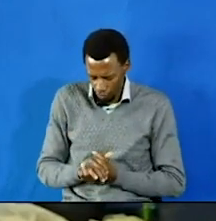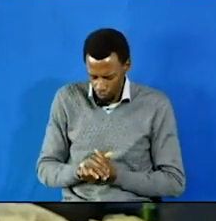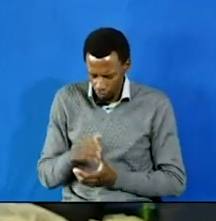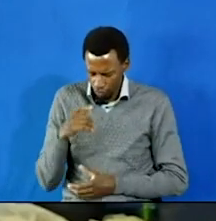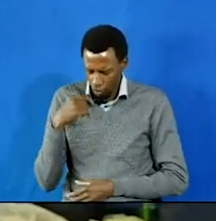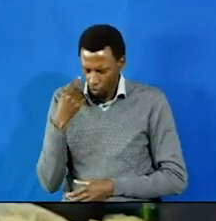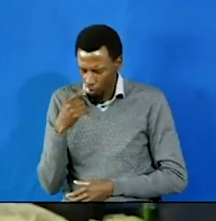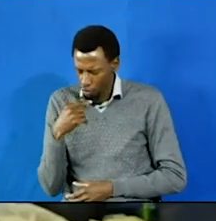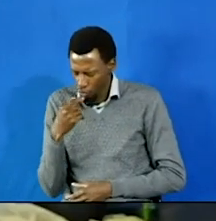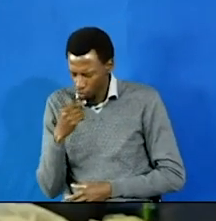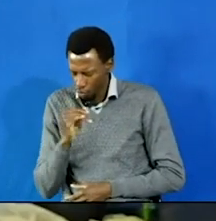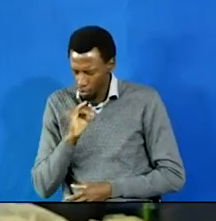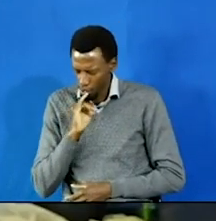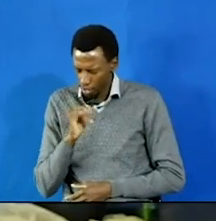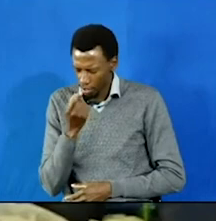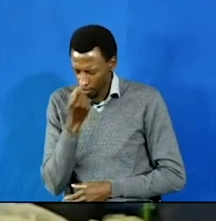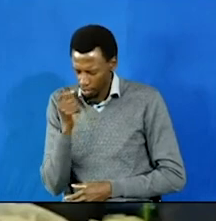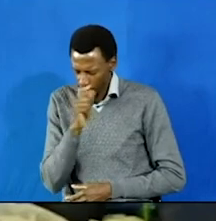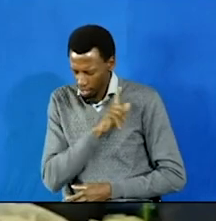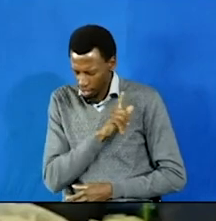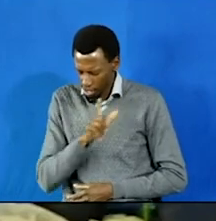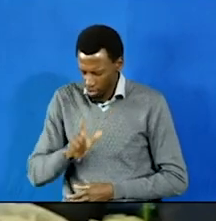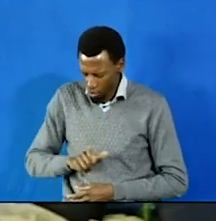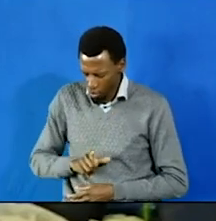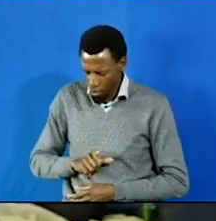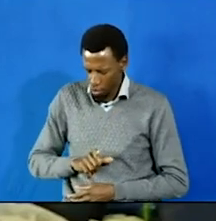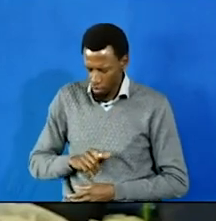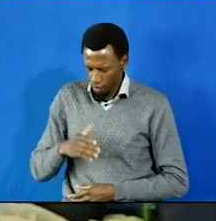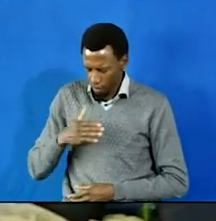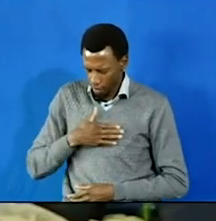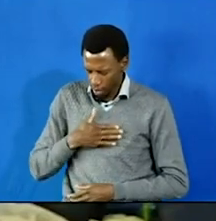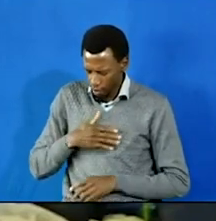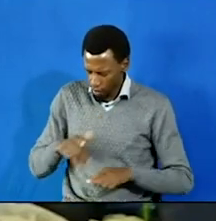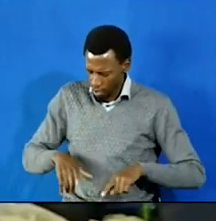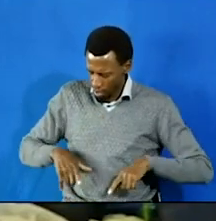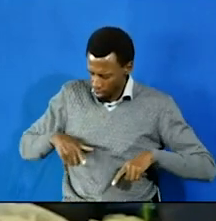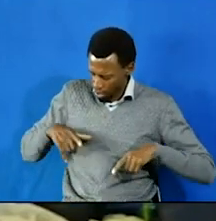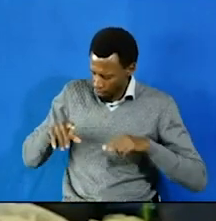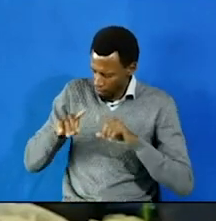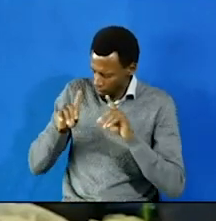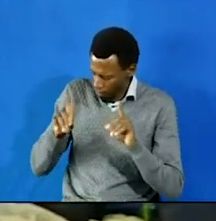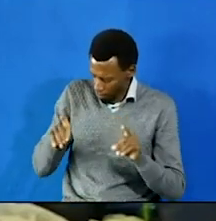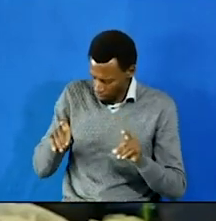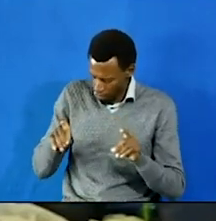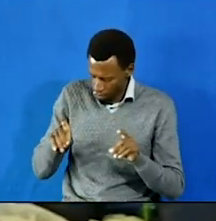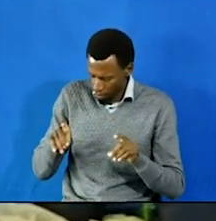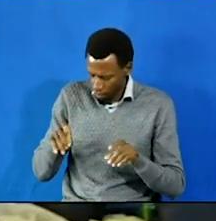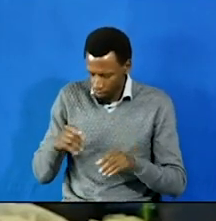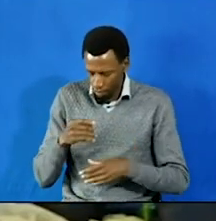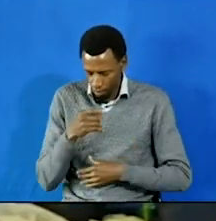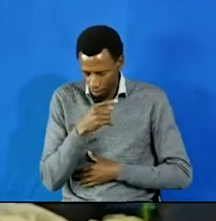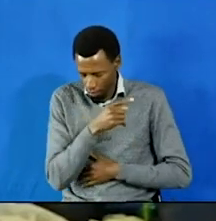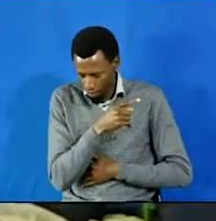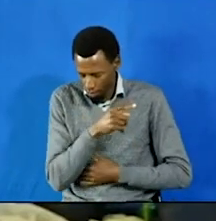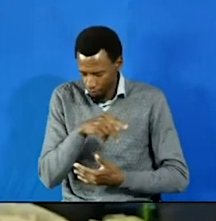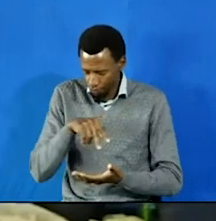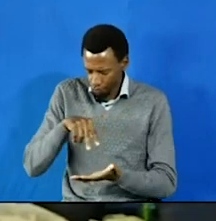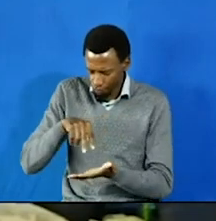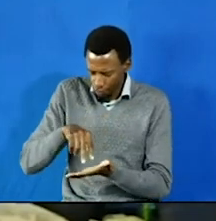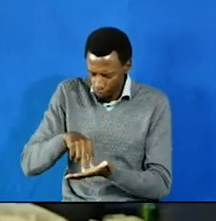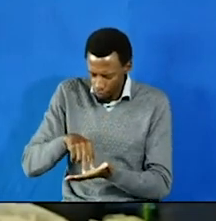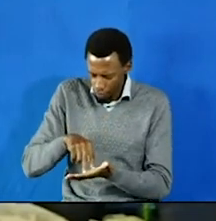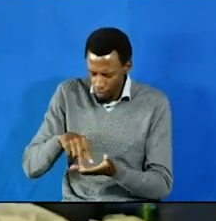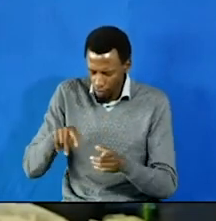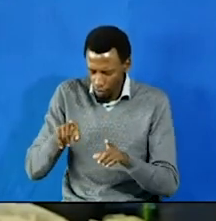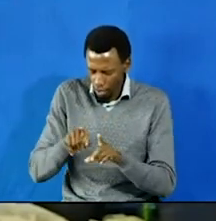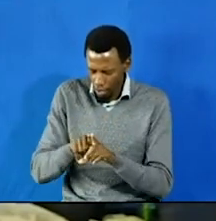Who is the Lord of our lives? I stand as your child, as